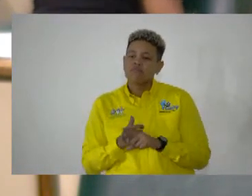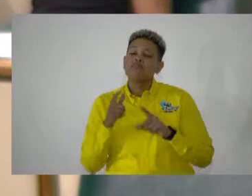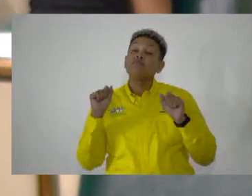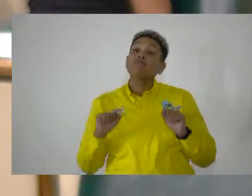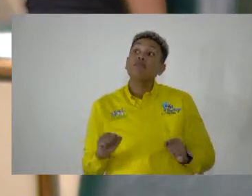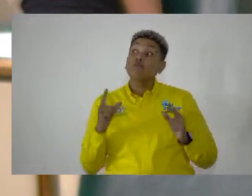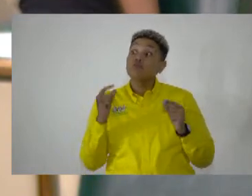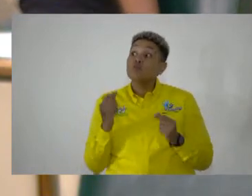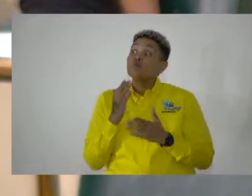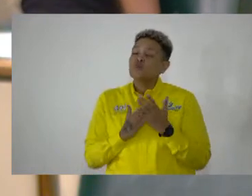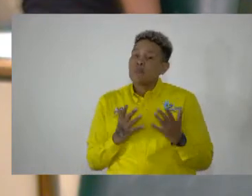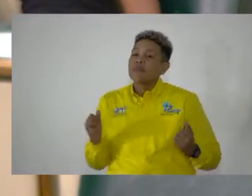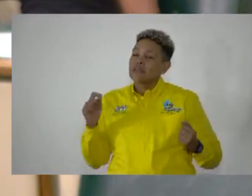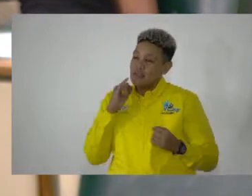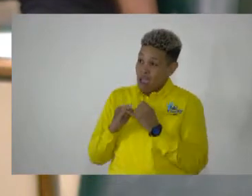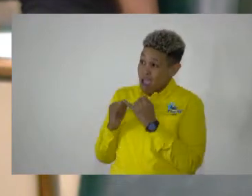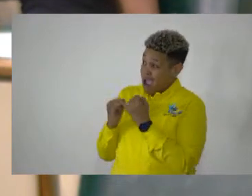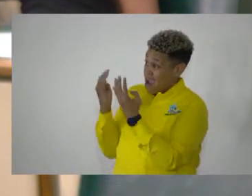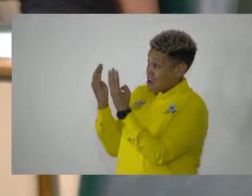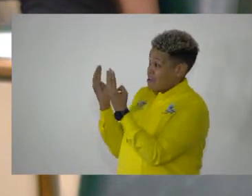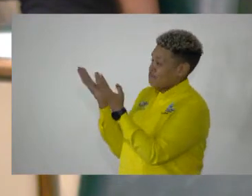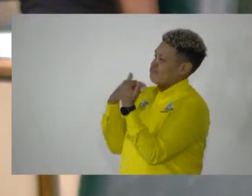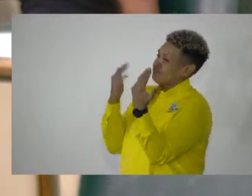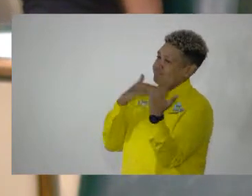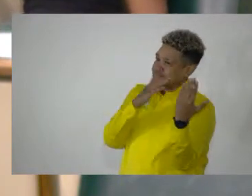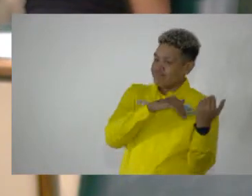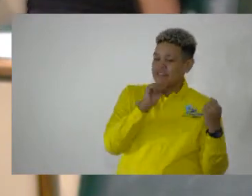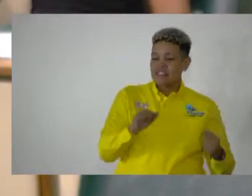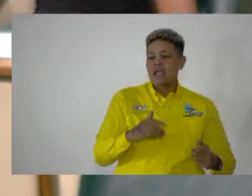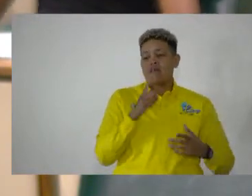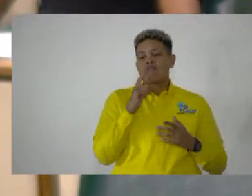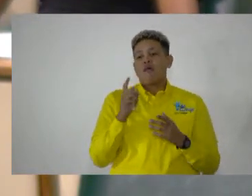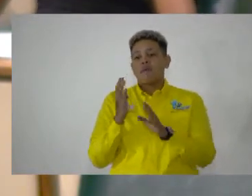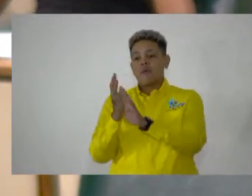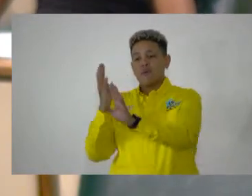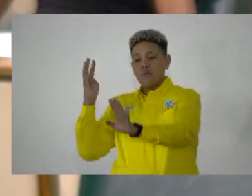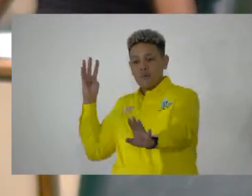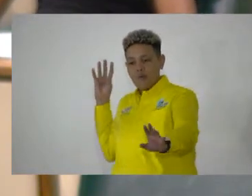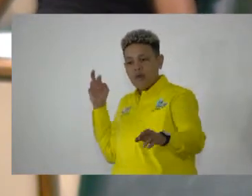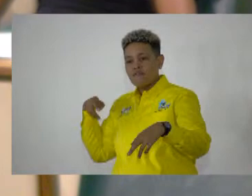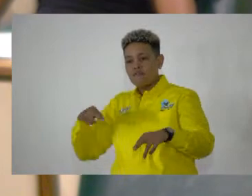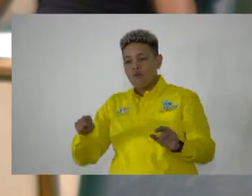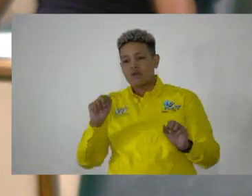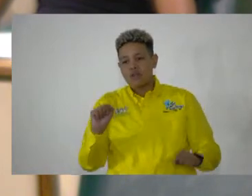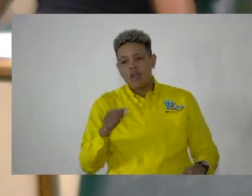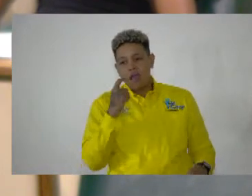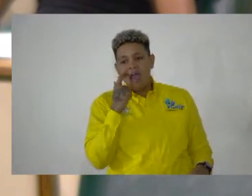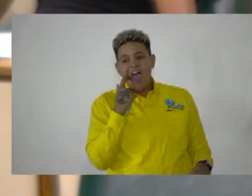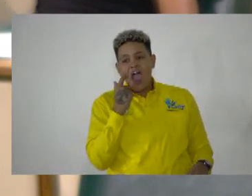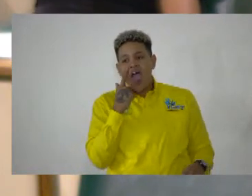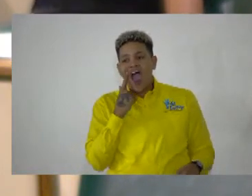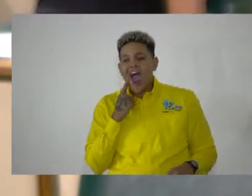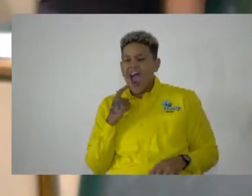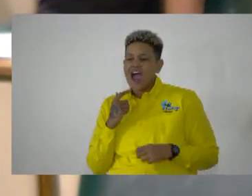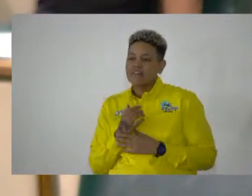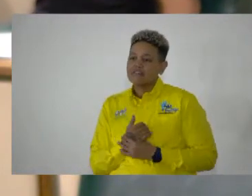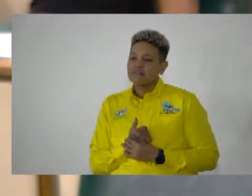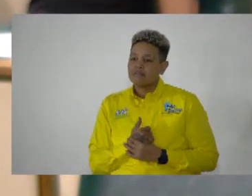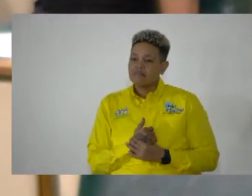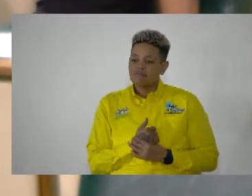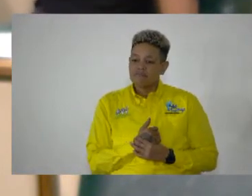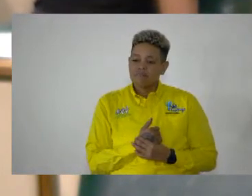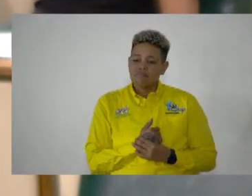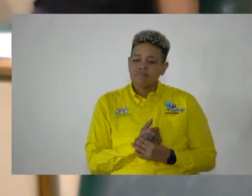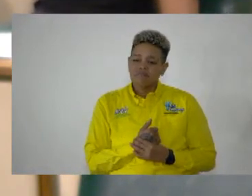can remove zinc fences from a significant stretch of roads, each, per